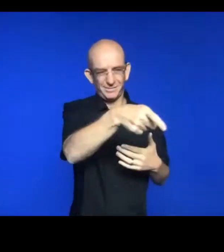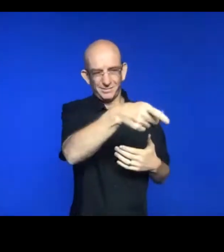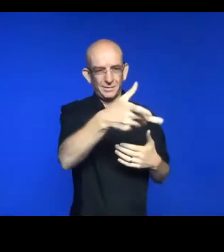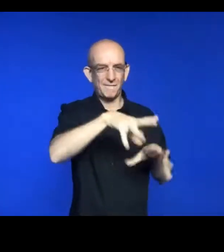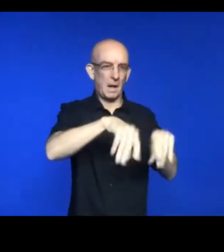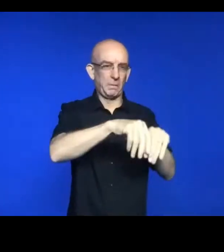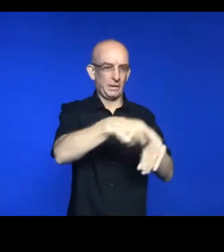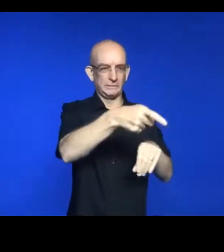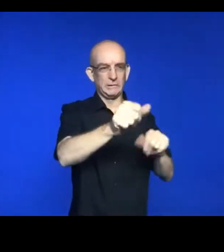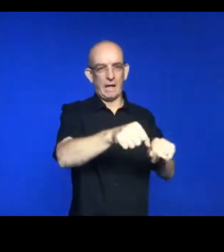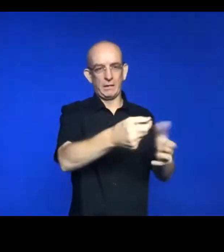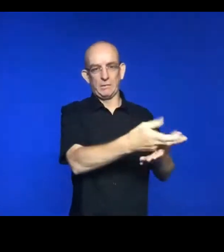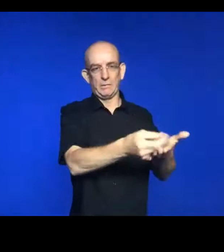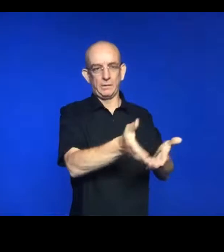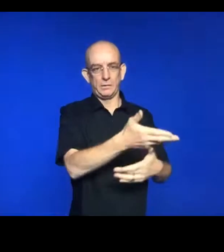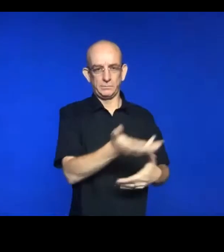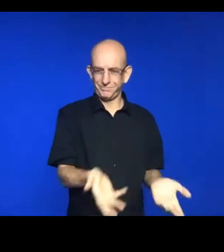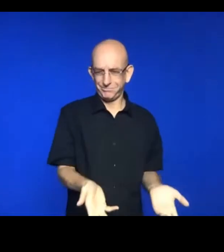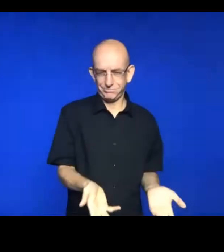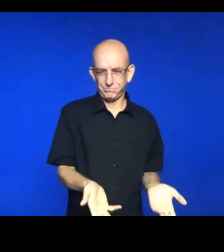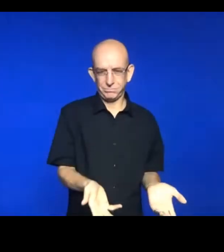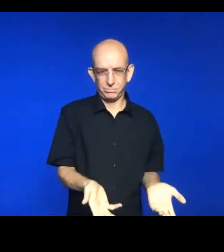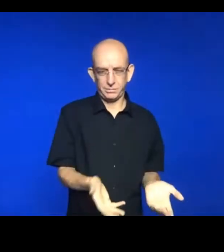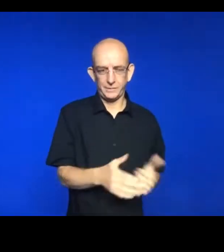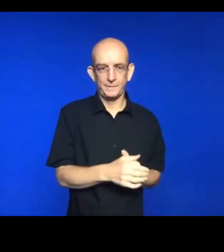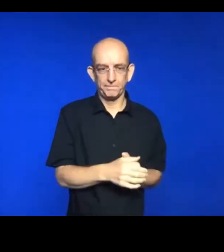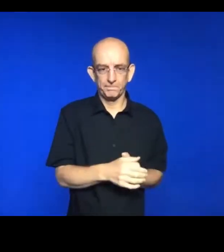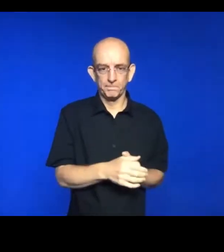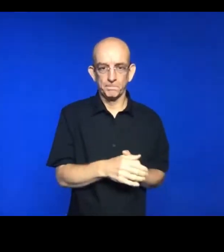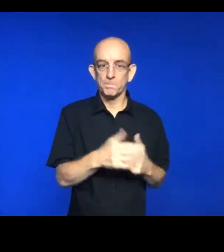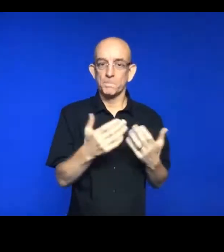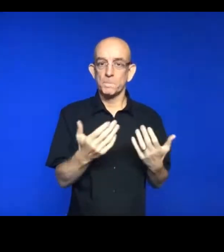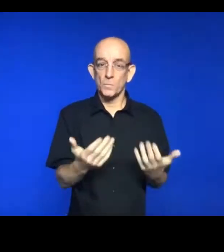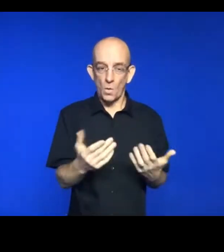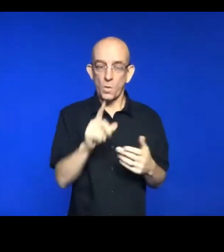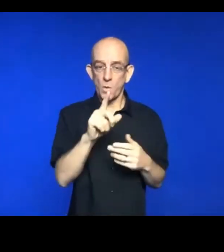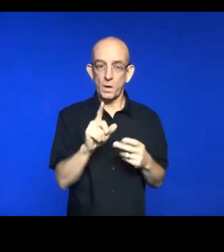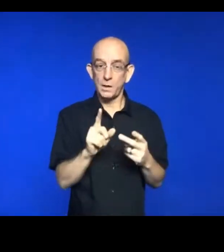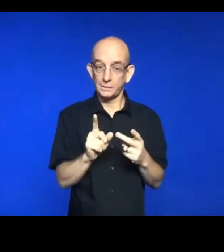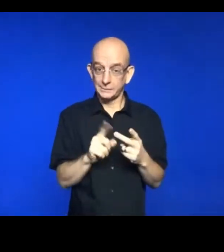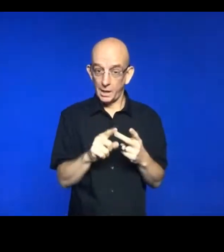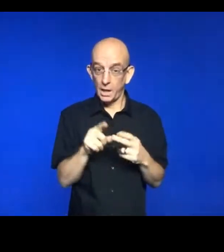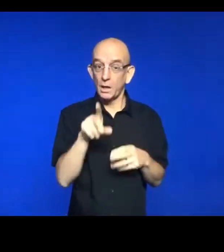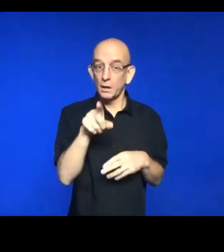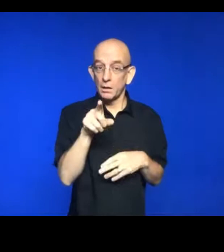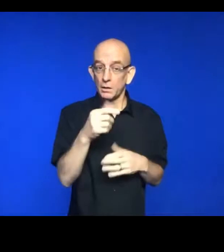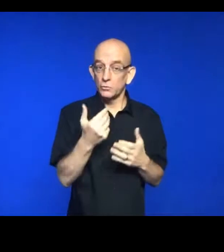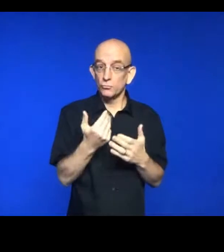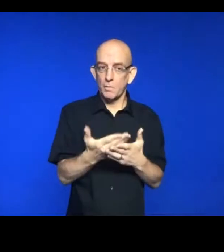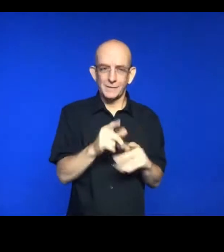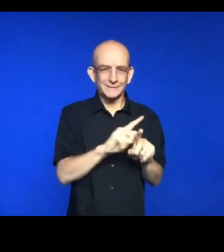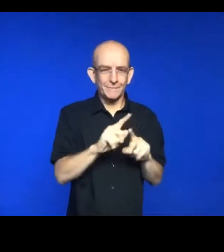health perspective, we recommend certain actions that need to be put into practice. In the case of persons